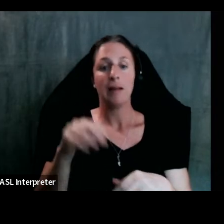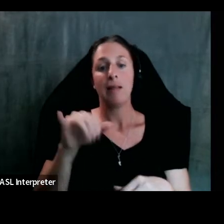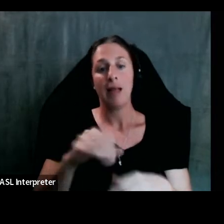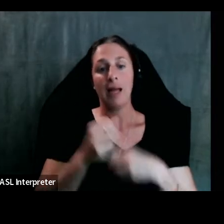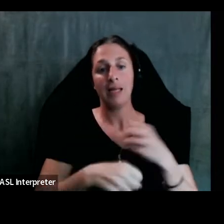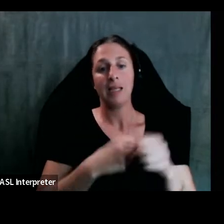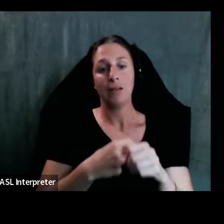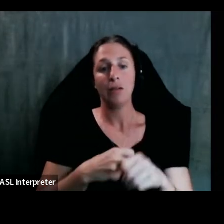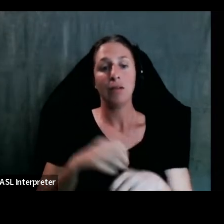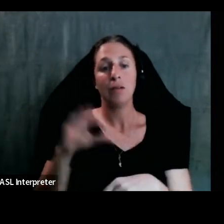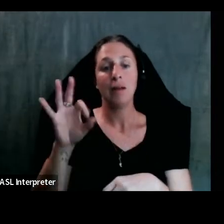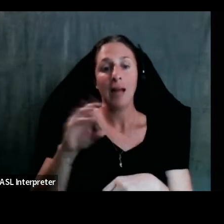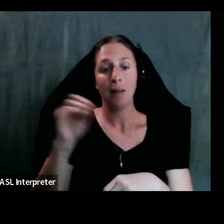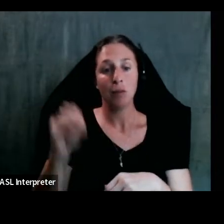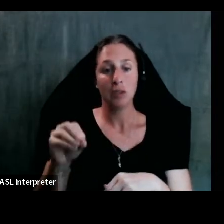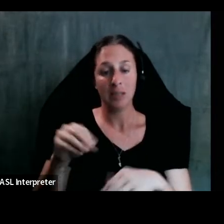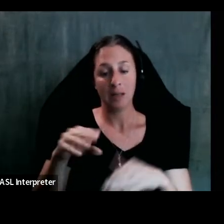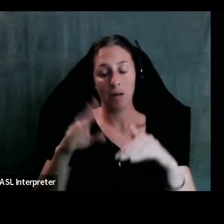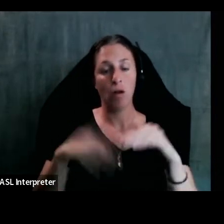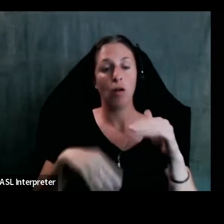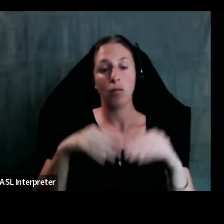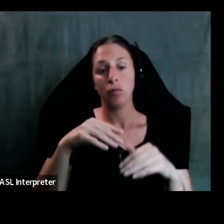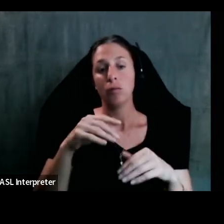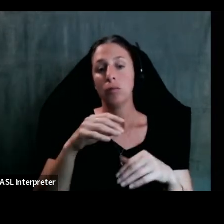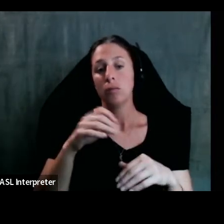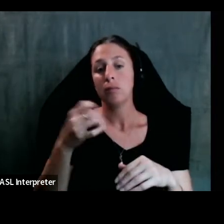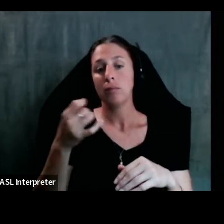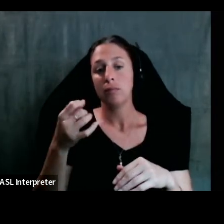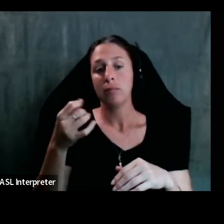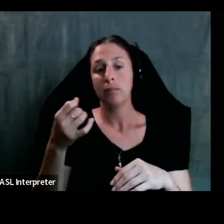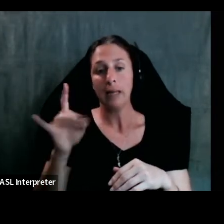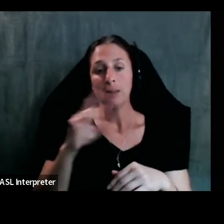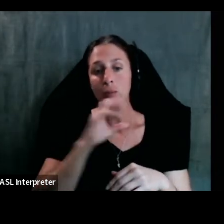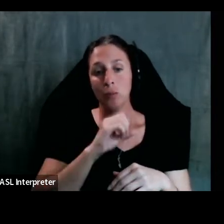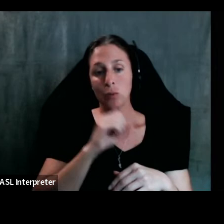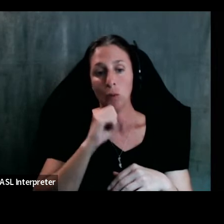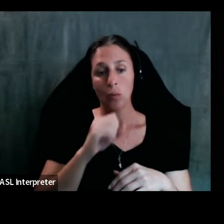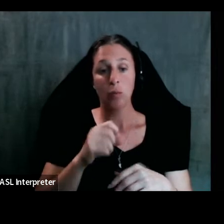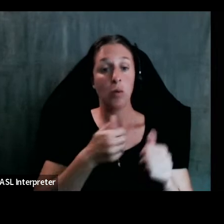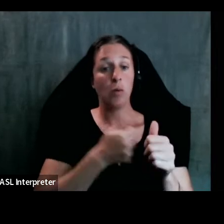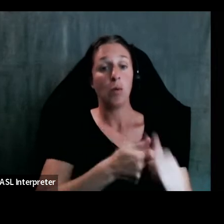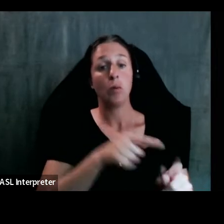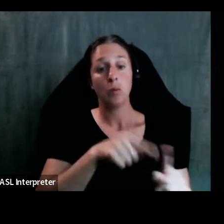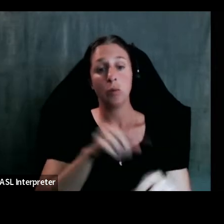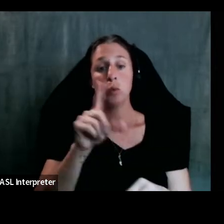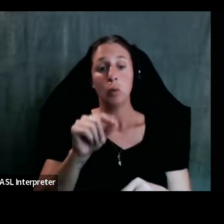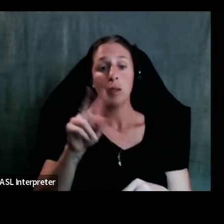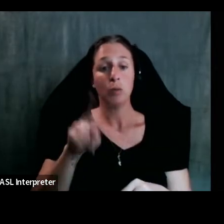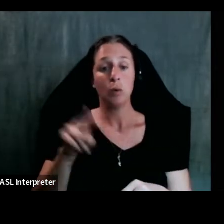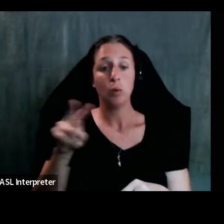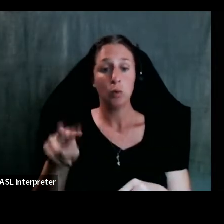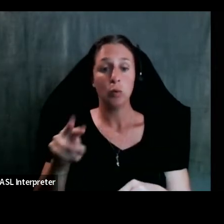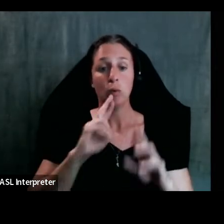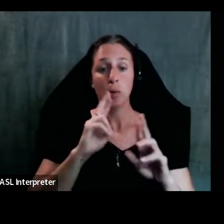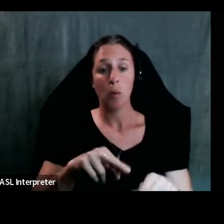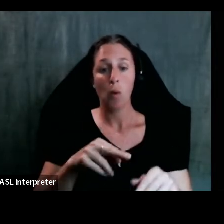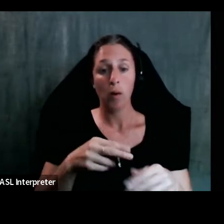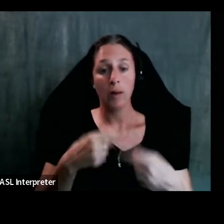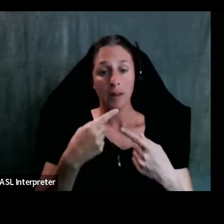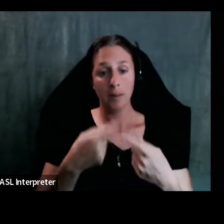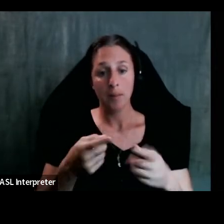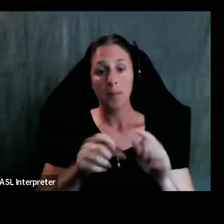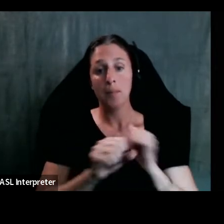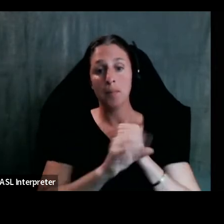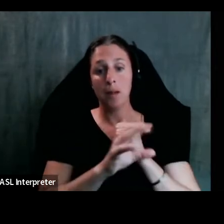were children under 18. And whereas according to the 2022 report published by the National Alliance to